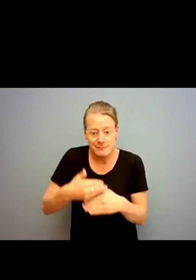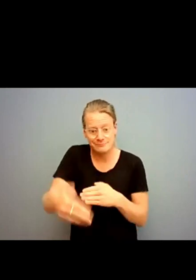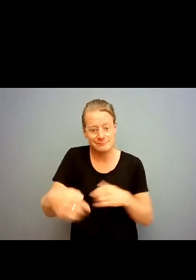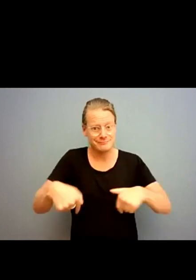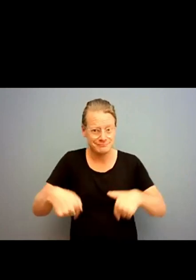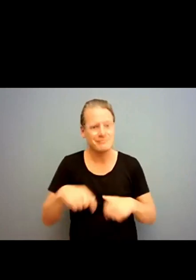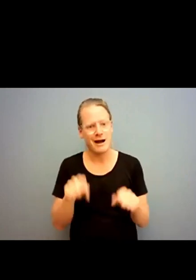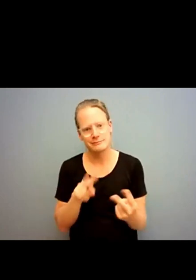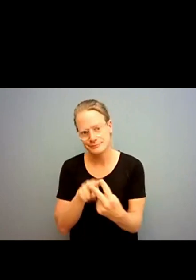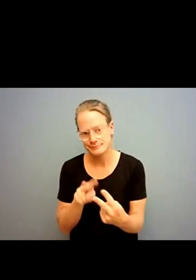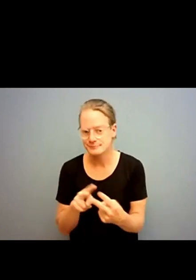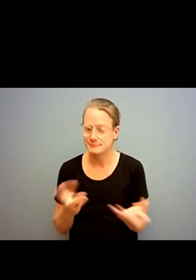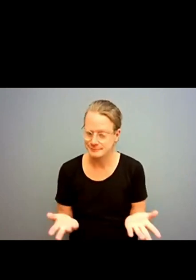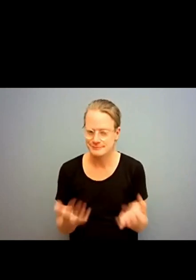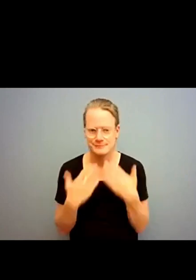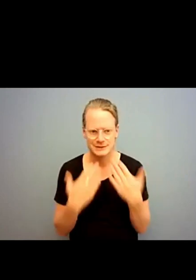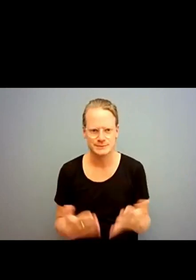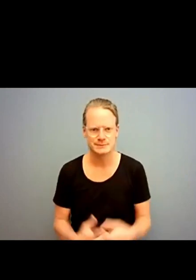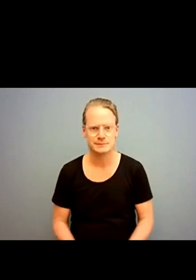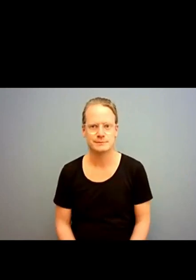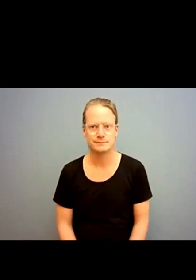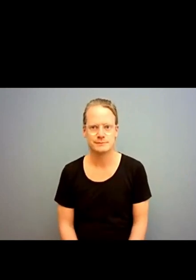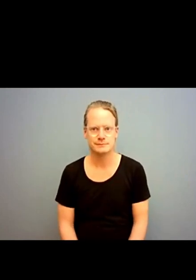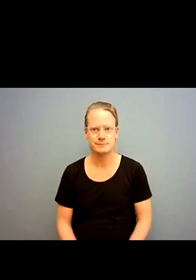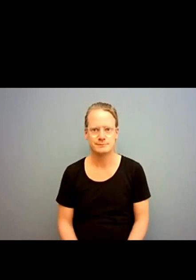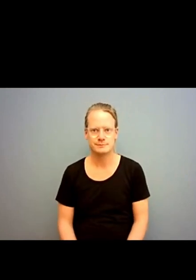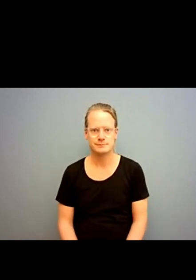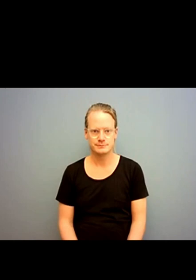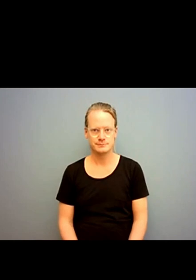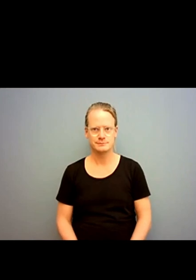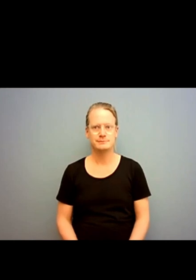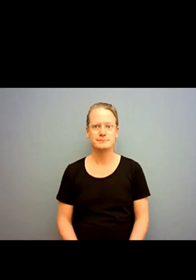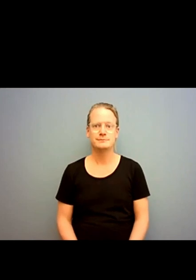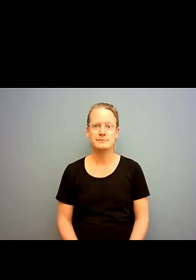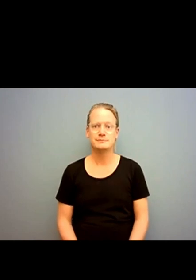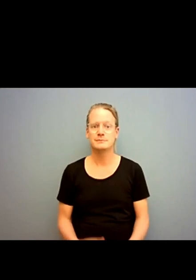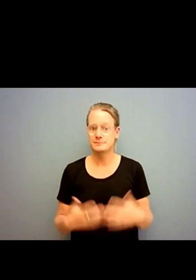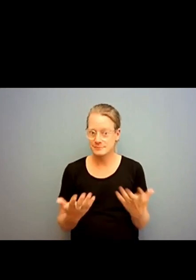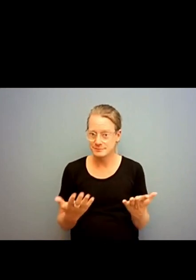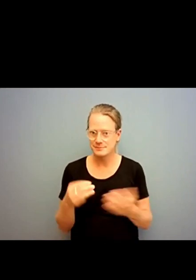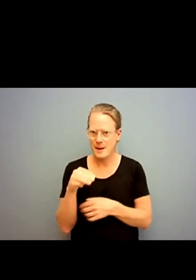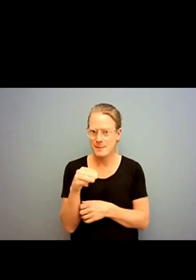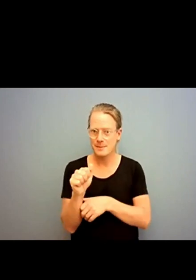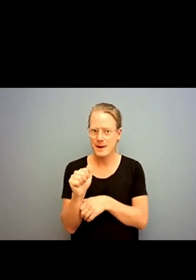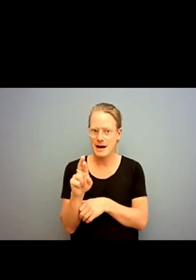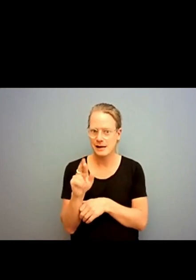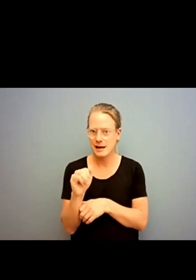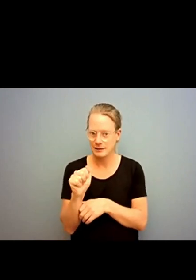Thank you so much, Gerard. Maria is now back. Can you continue? Do you have your voice,